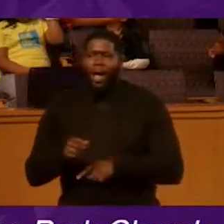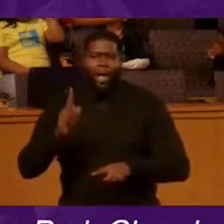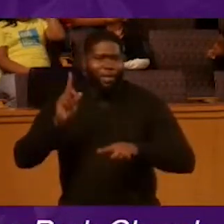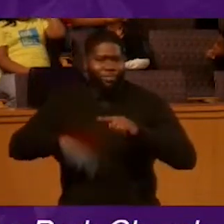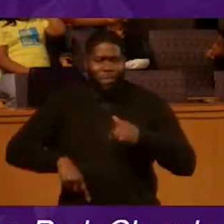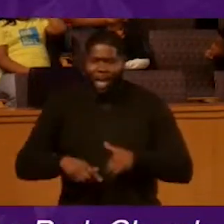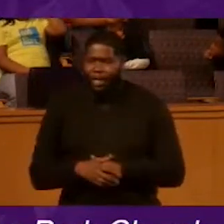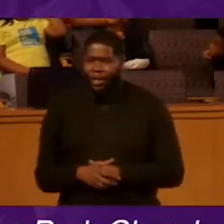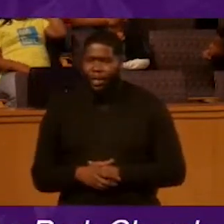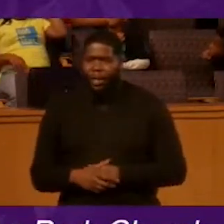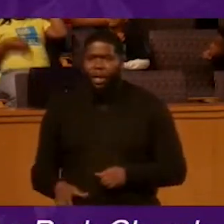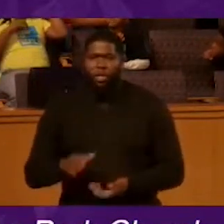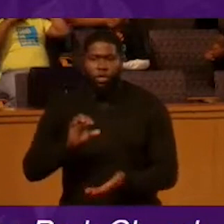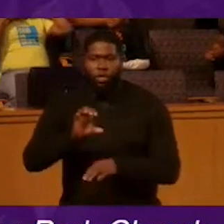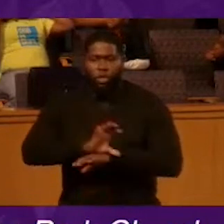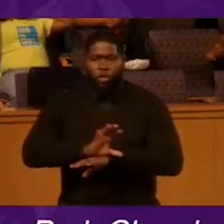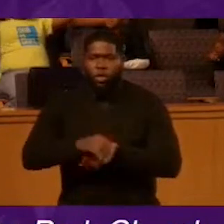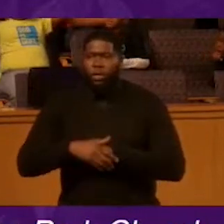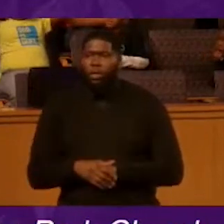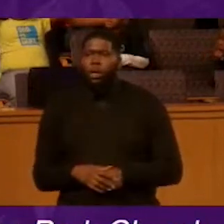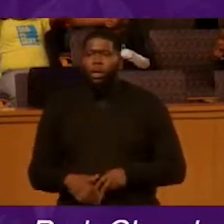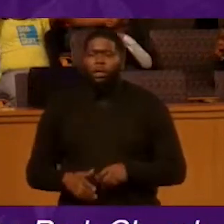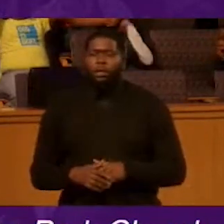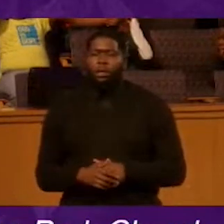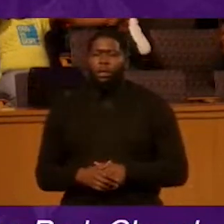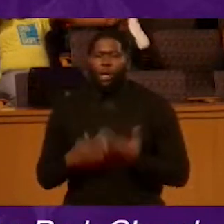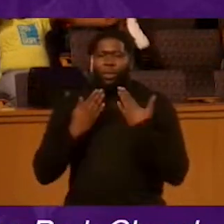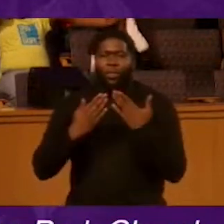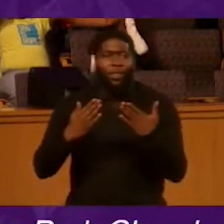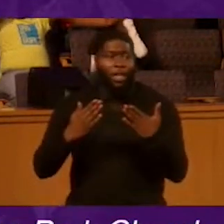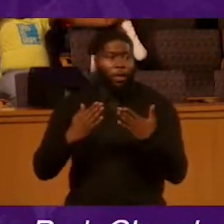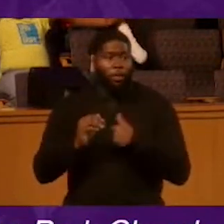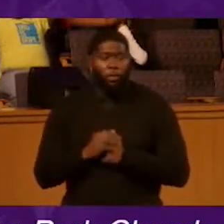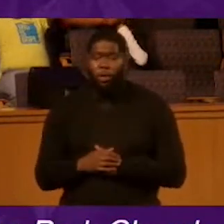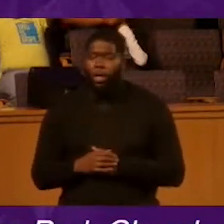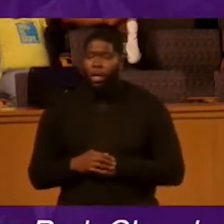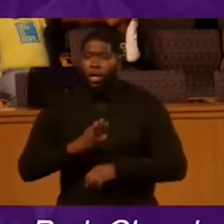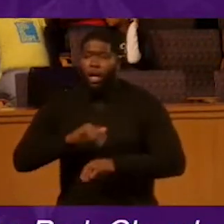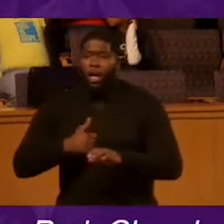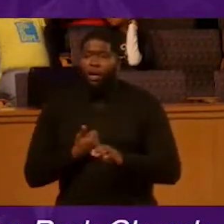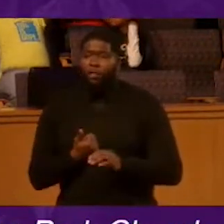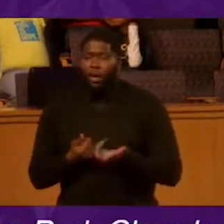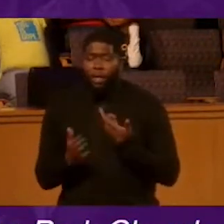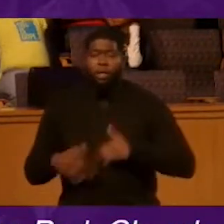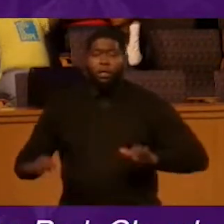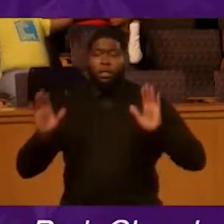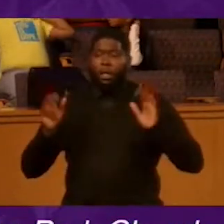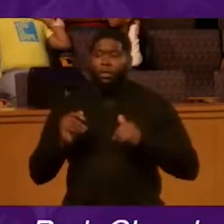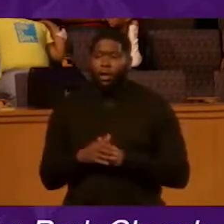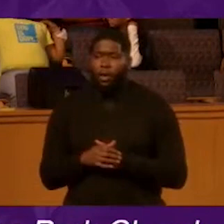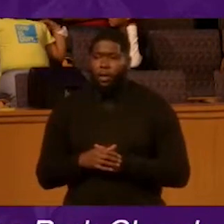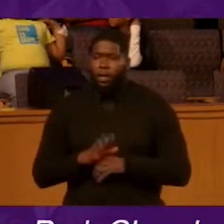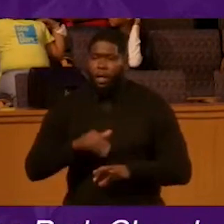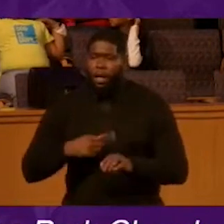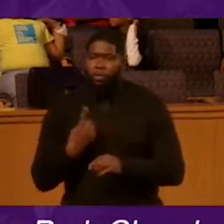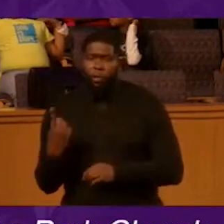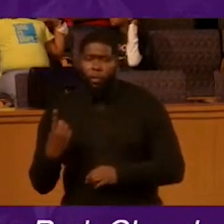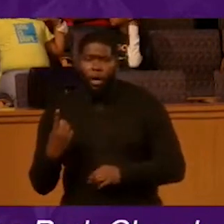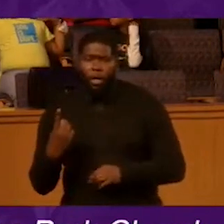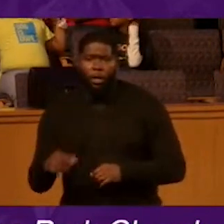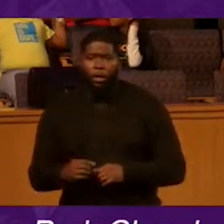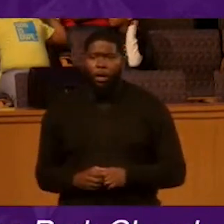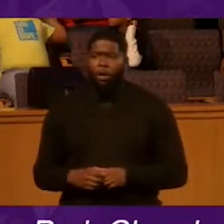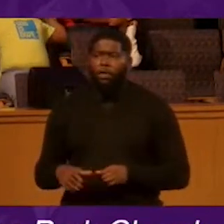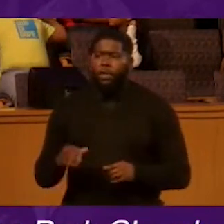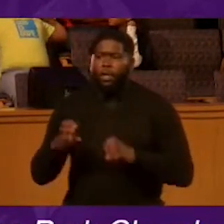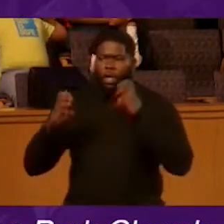the church, all of the congregants, I just want to thank you for every sacrifice, every one of our